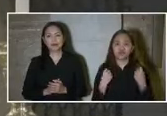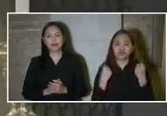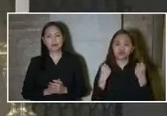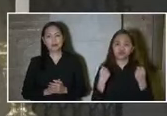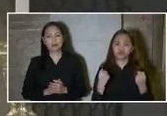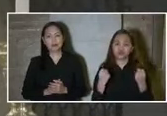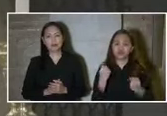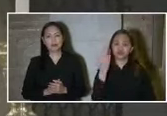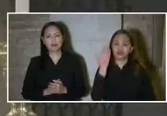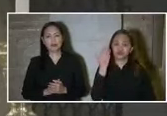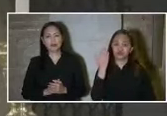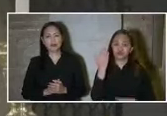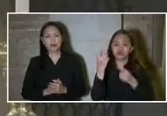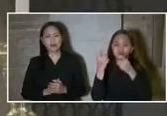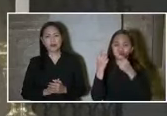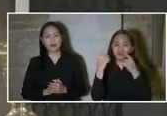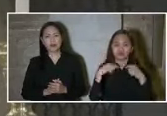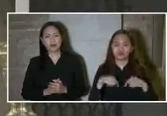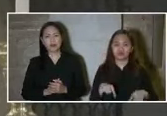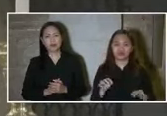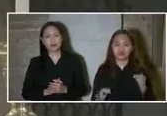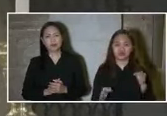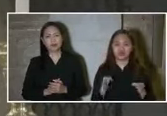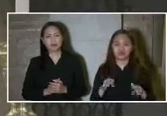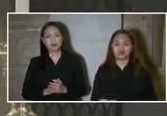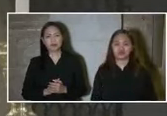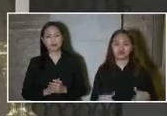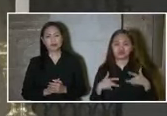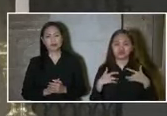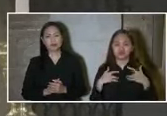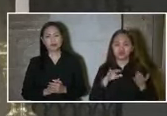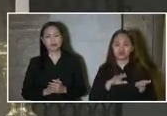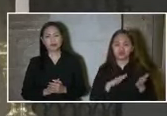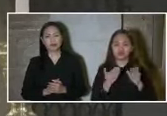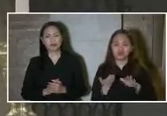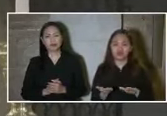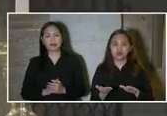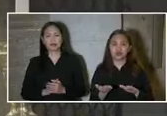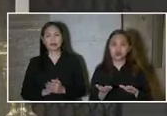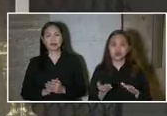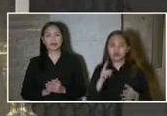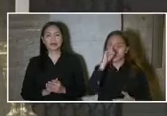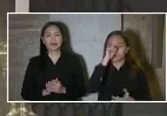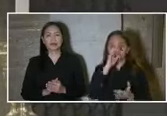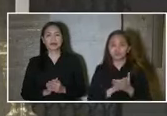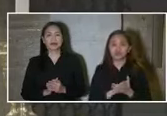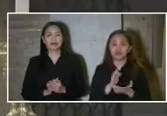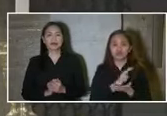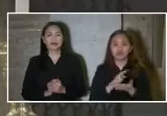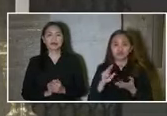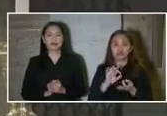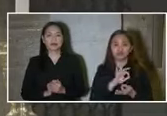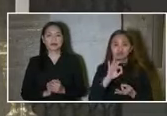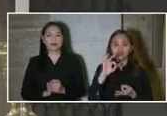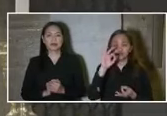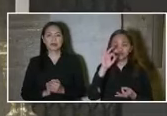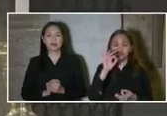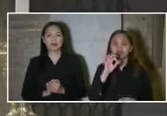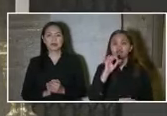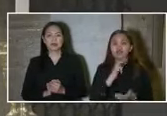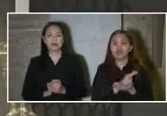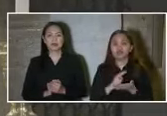Almighty. From there, he will come to judge the living and the dead. I believe in the Holy Spirit,